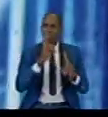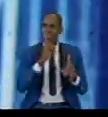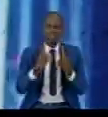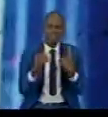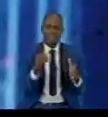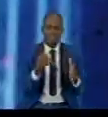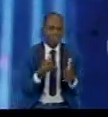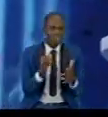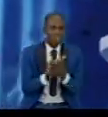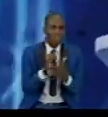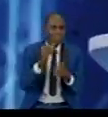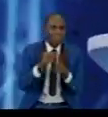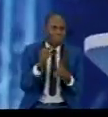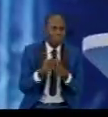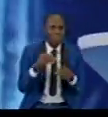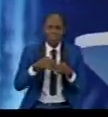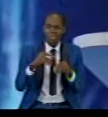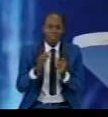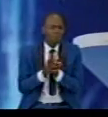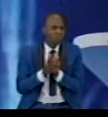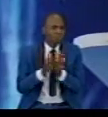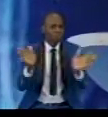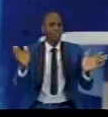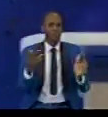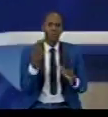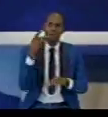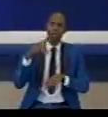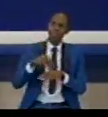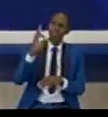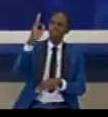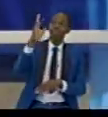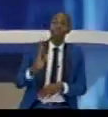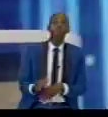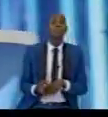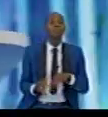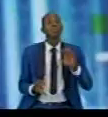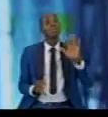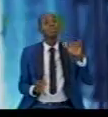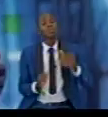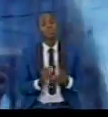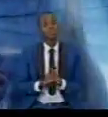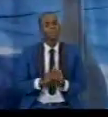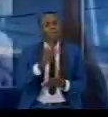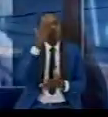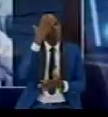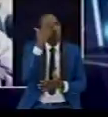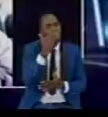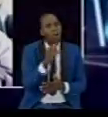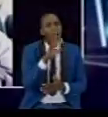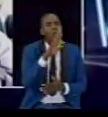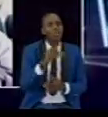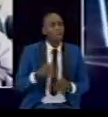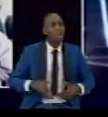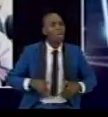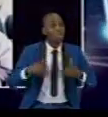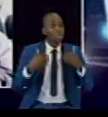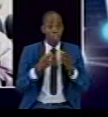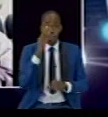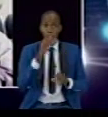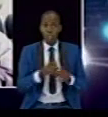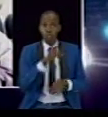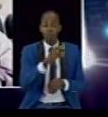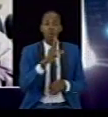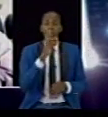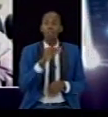fornication in the public look at this man my friend what are you angry about if you are not an